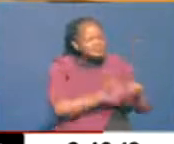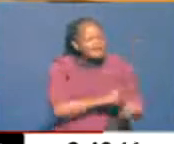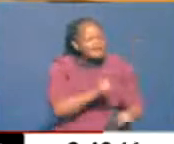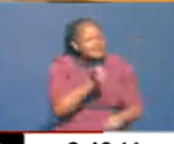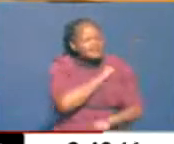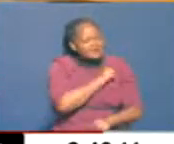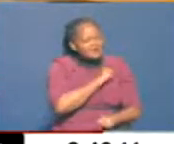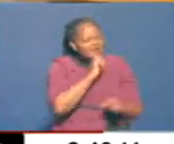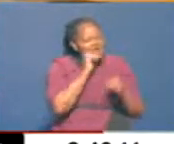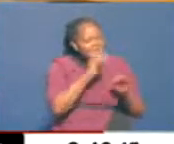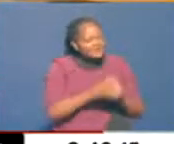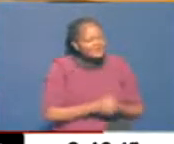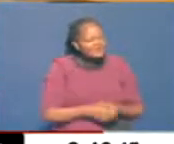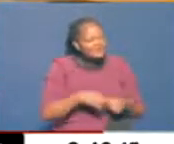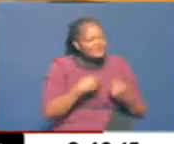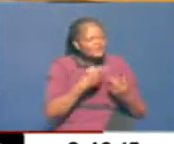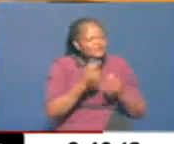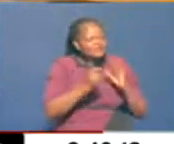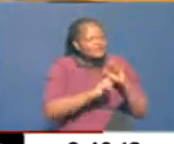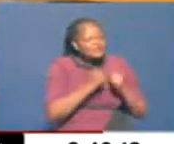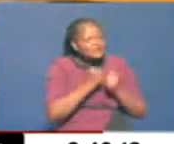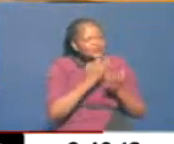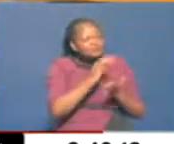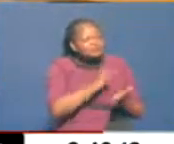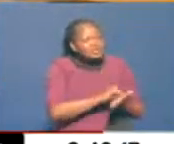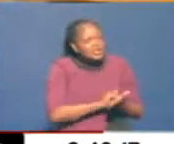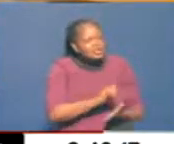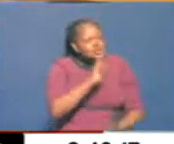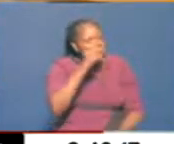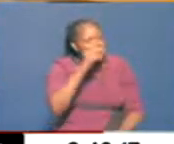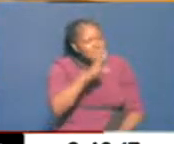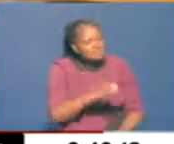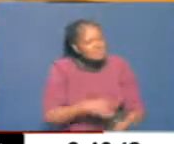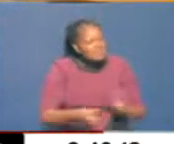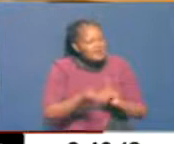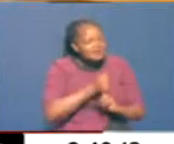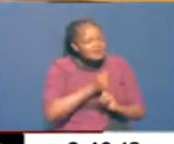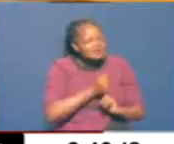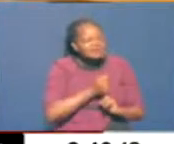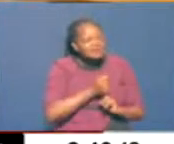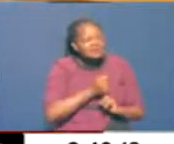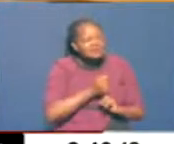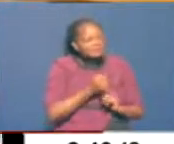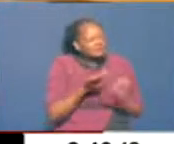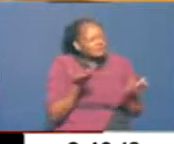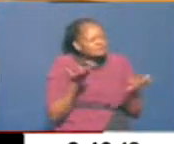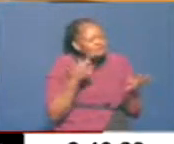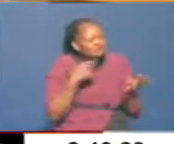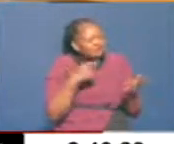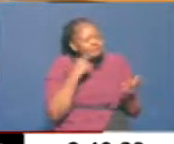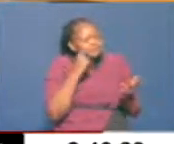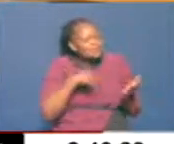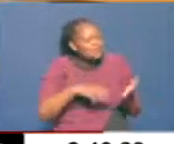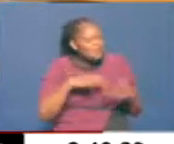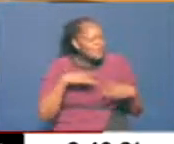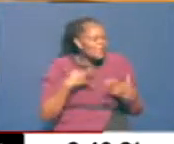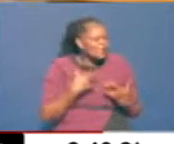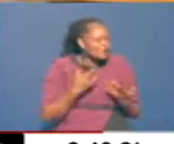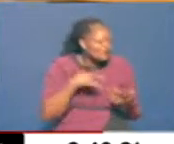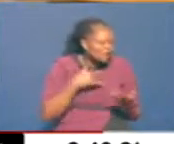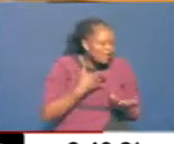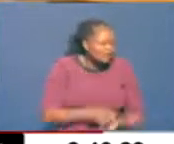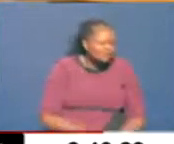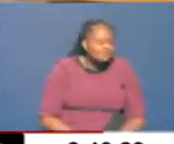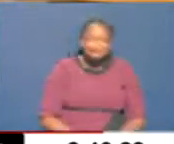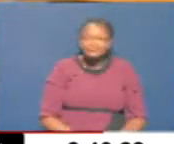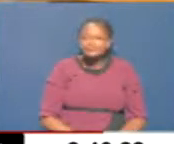actually mandated the ministry to ensure that the UHC is achieved. Right. Where do you, what is your position? Are you proud? I can tell you, one,